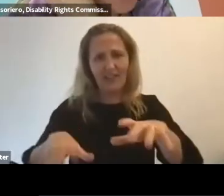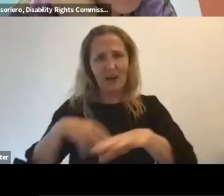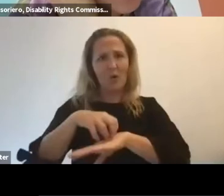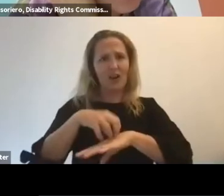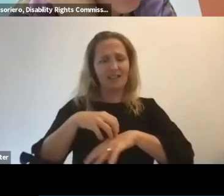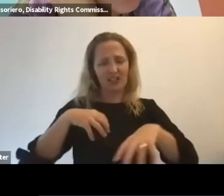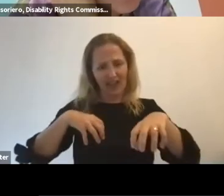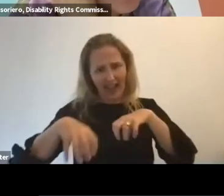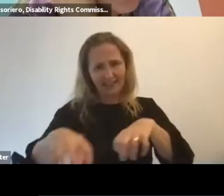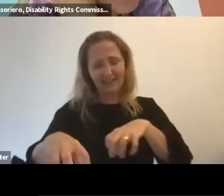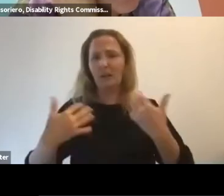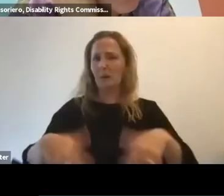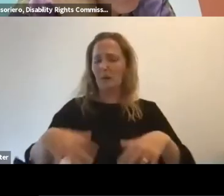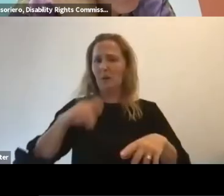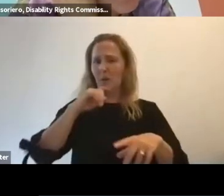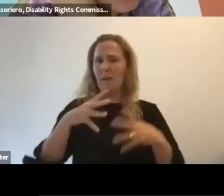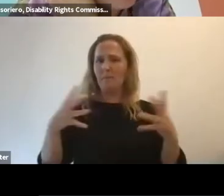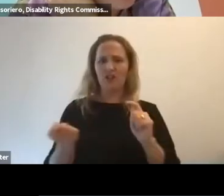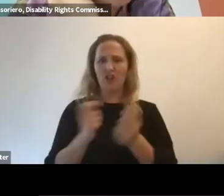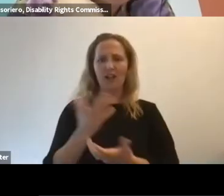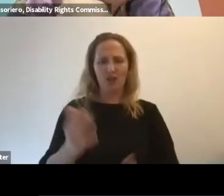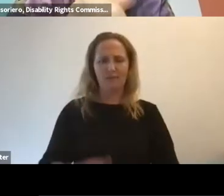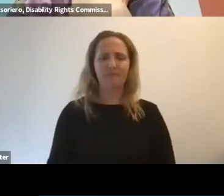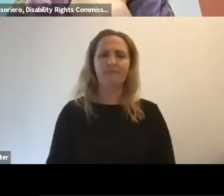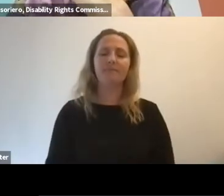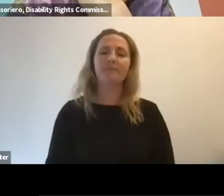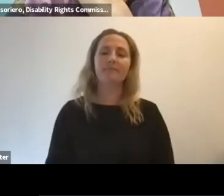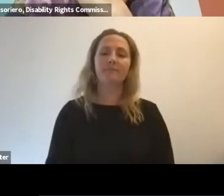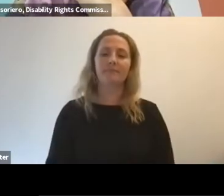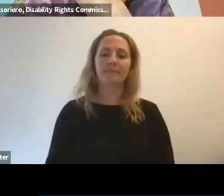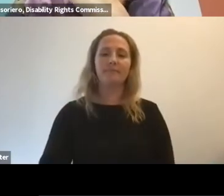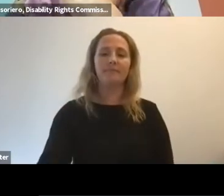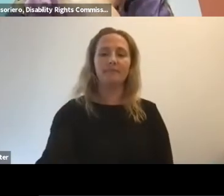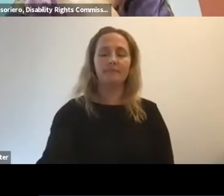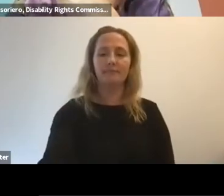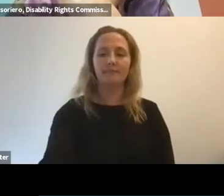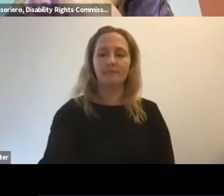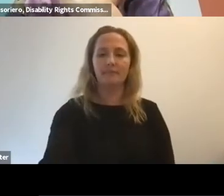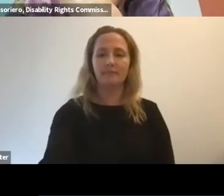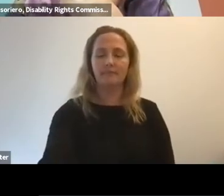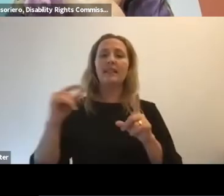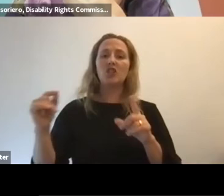This question around digital equity, I imagine it's something that's come up for PwC, Mark.